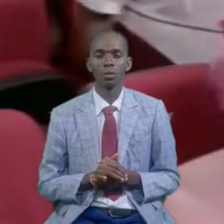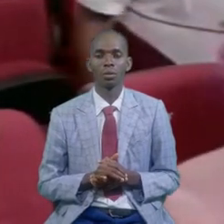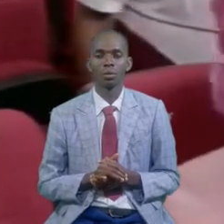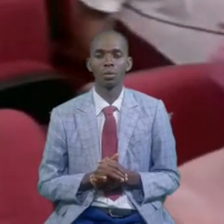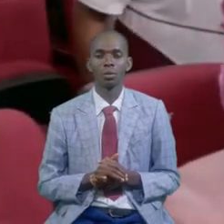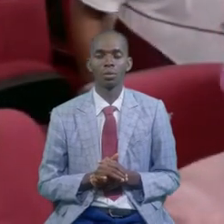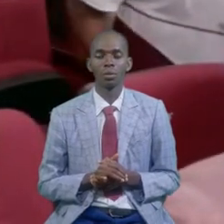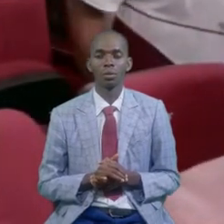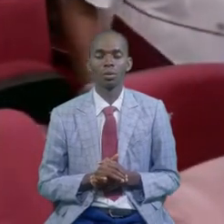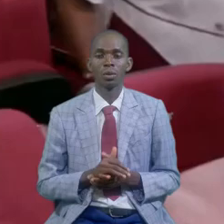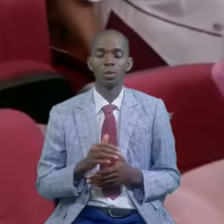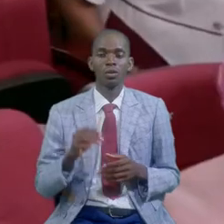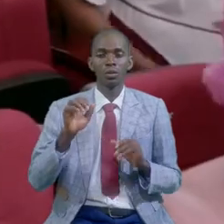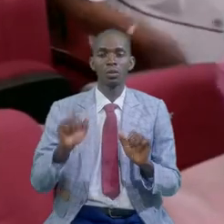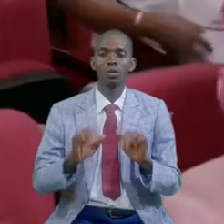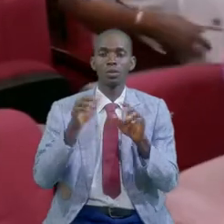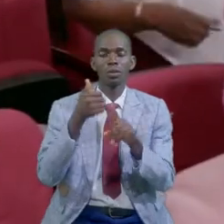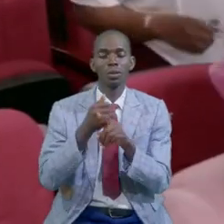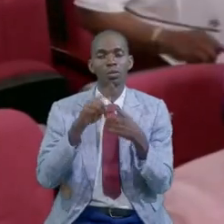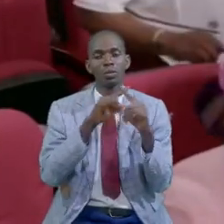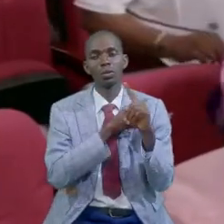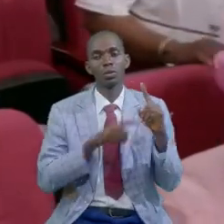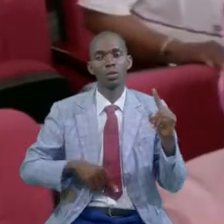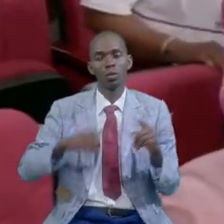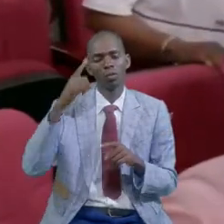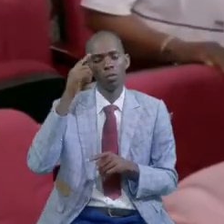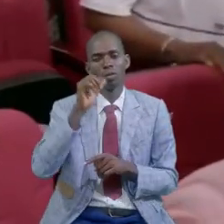a restored ministry,